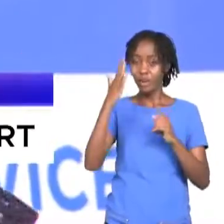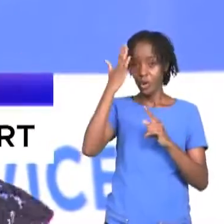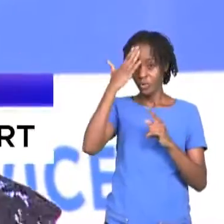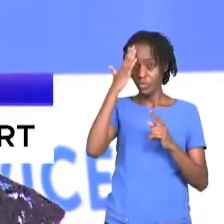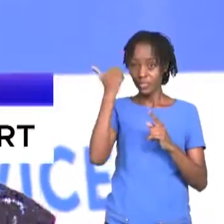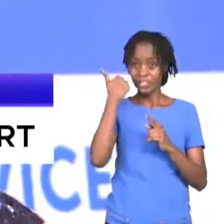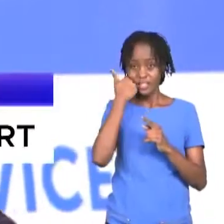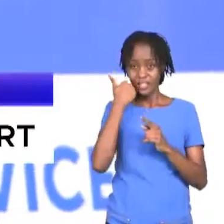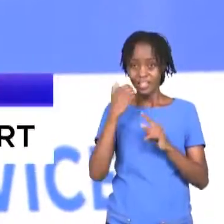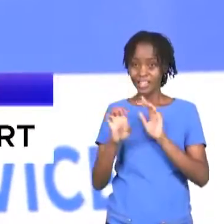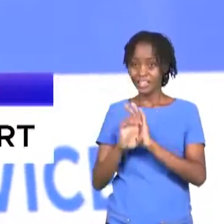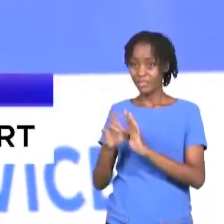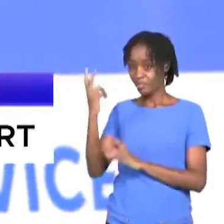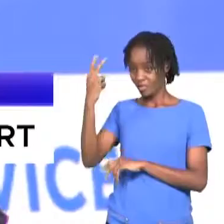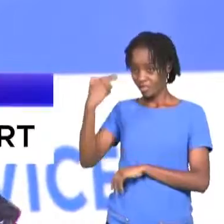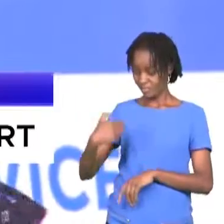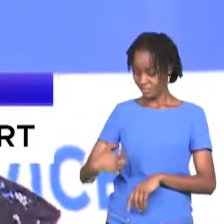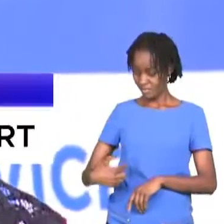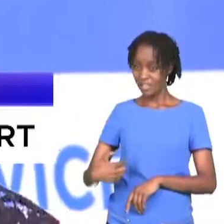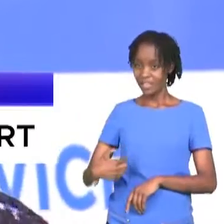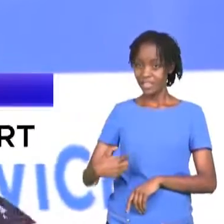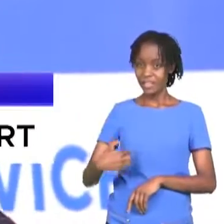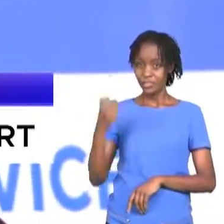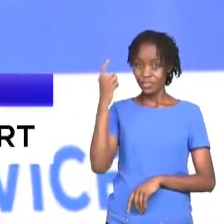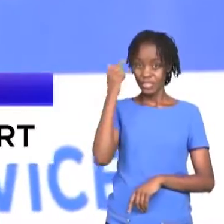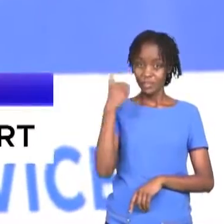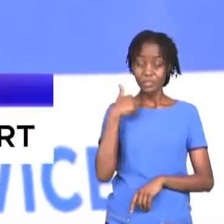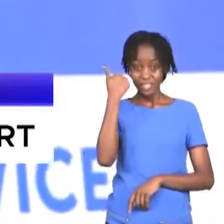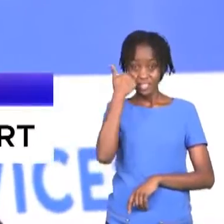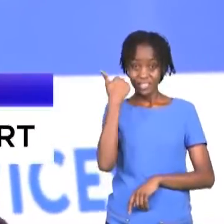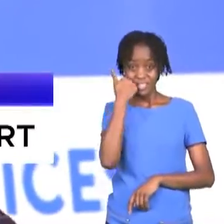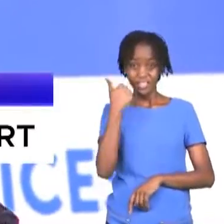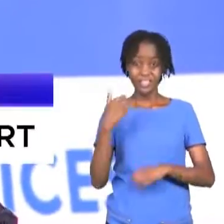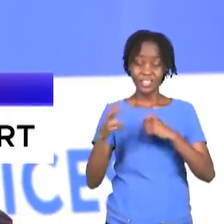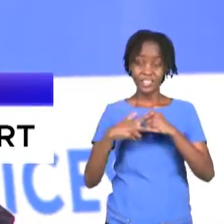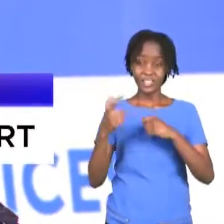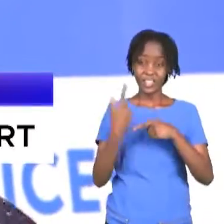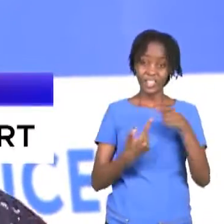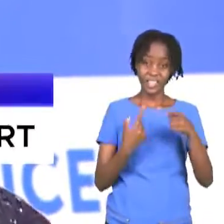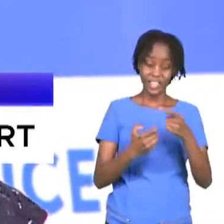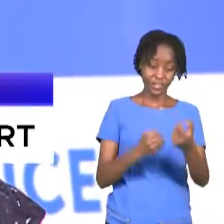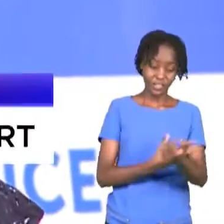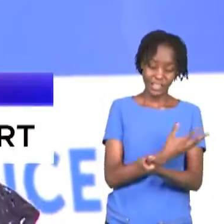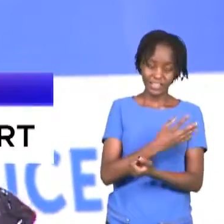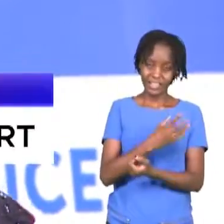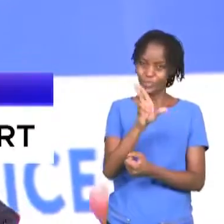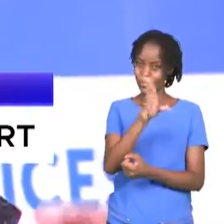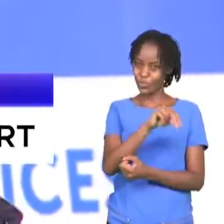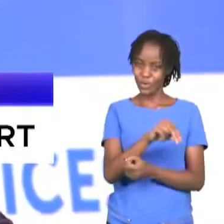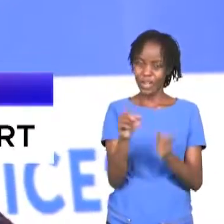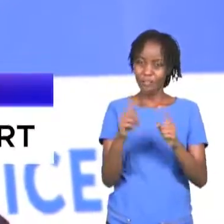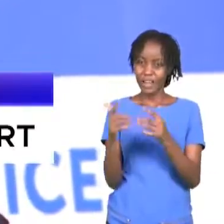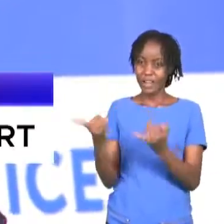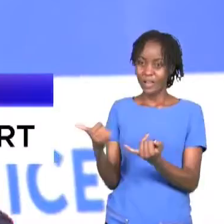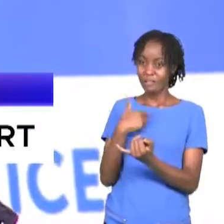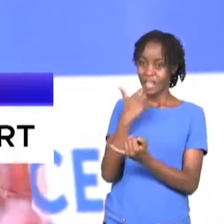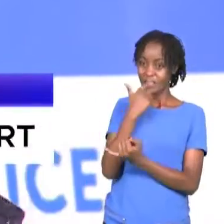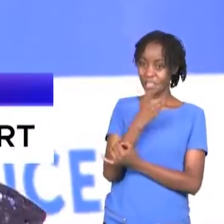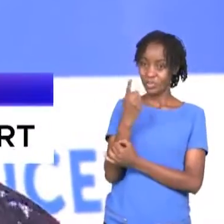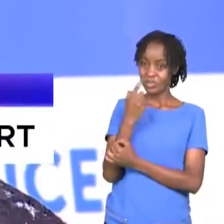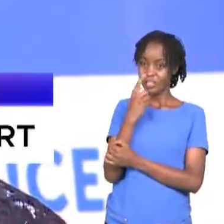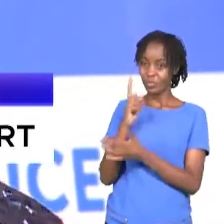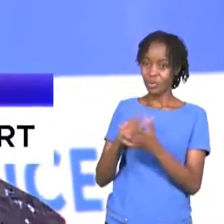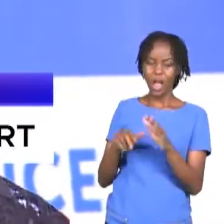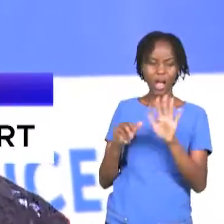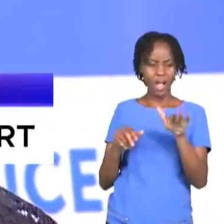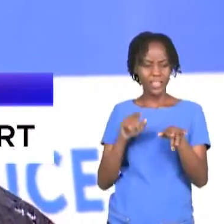you can't say that I've survived 7 years of cancer treatment. But now, because I've told you, you'll say, oh, so-and-so